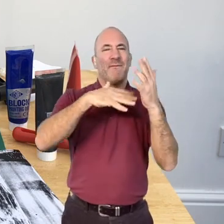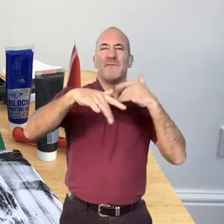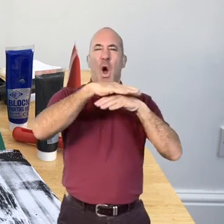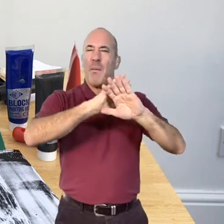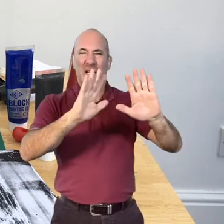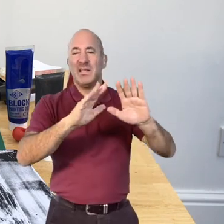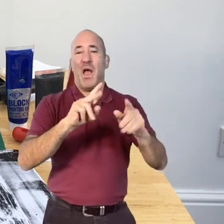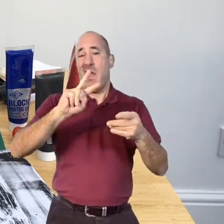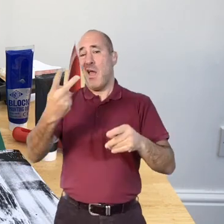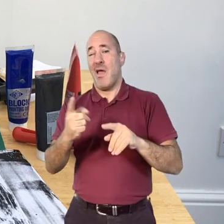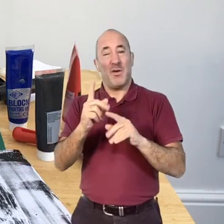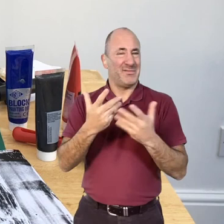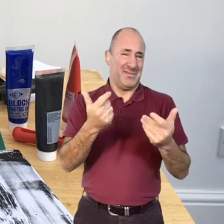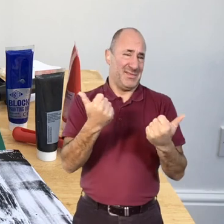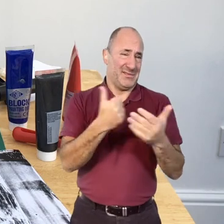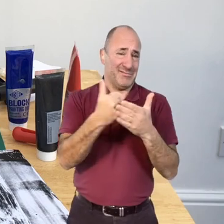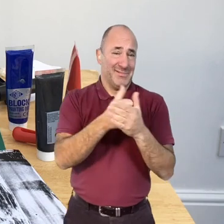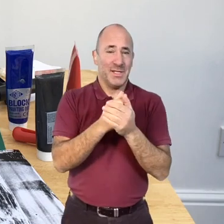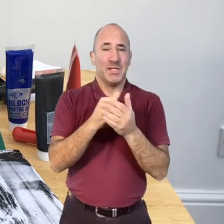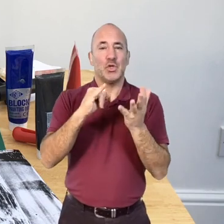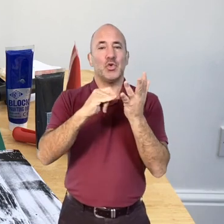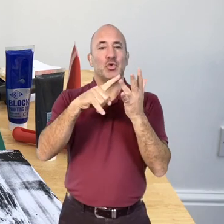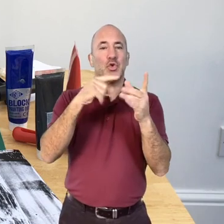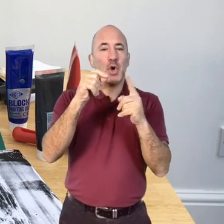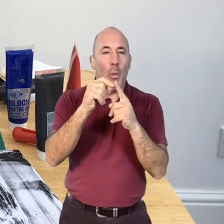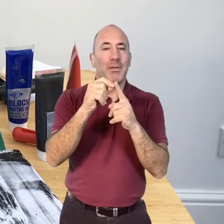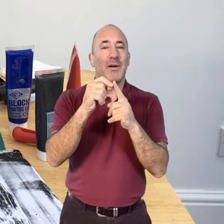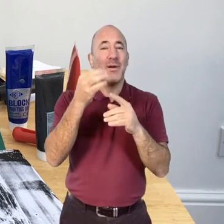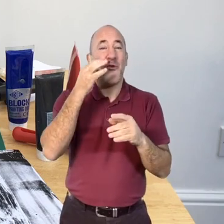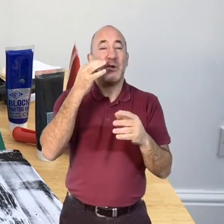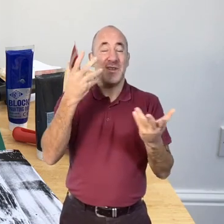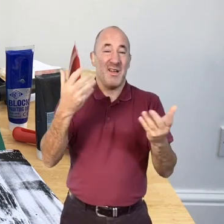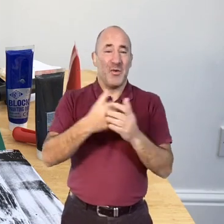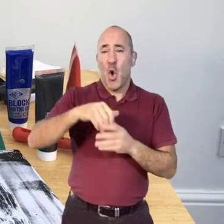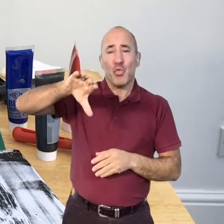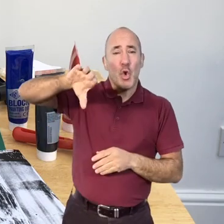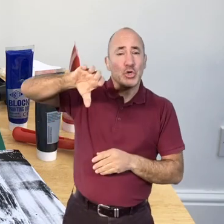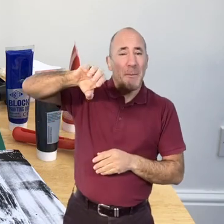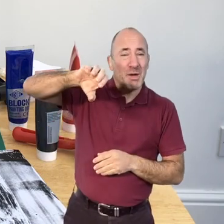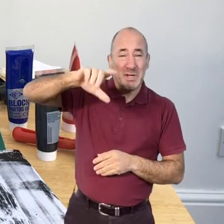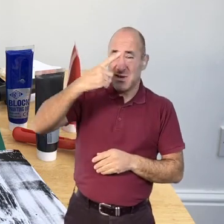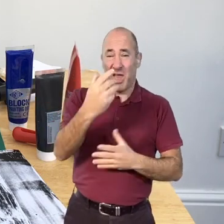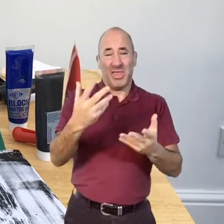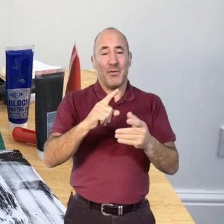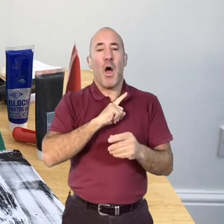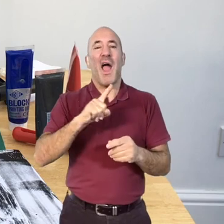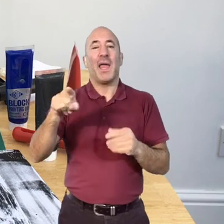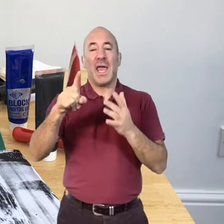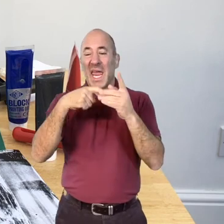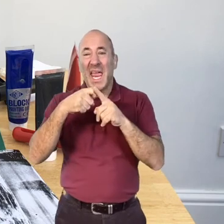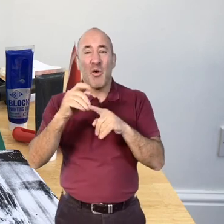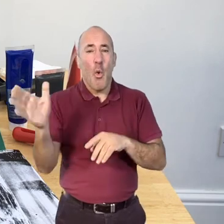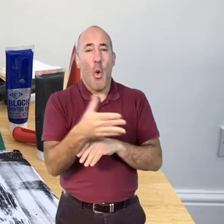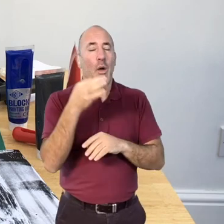friendly, then you can use just good old-fashioned soap and water, washing up liquid, because all the